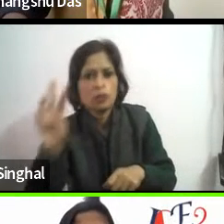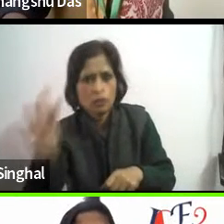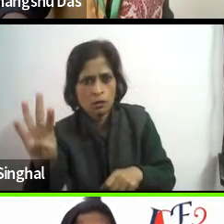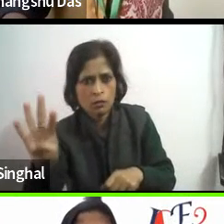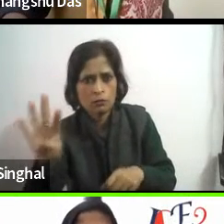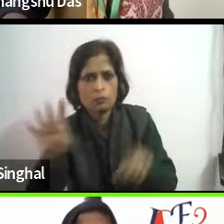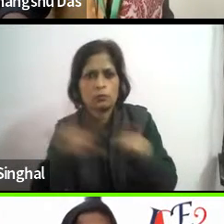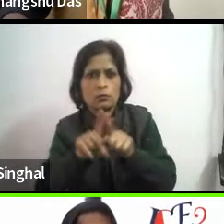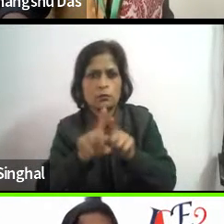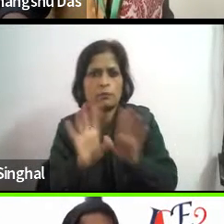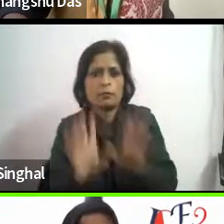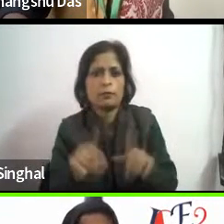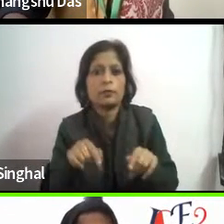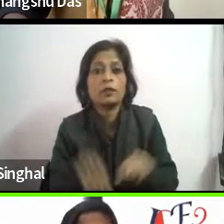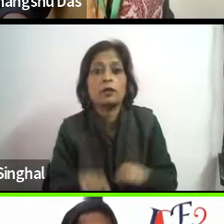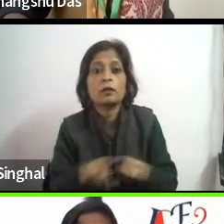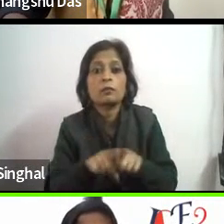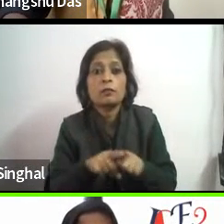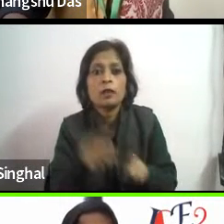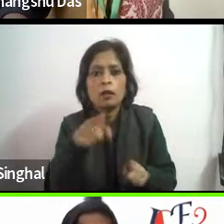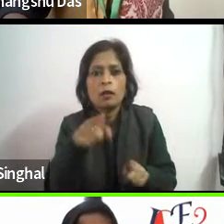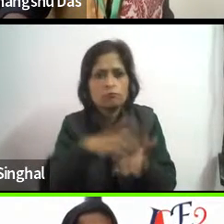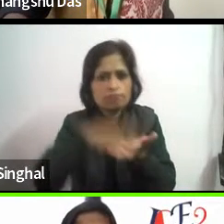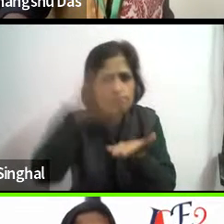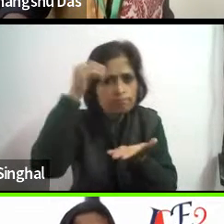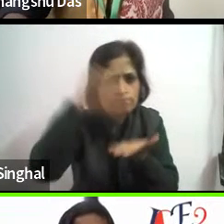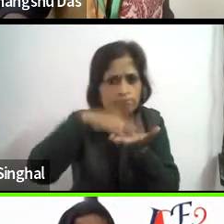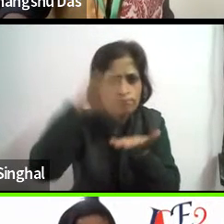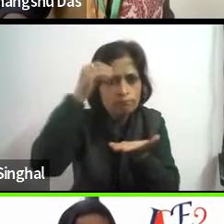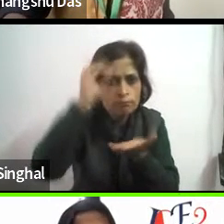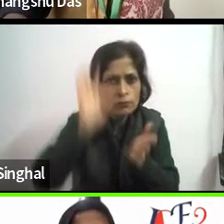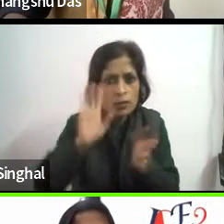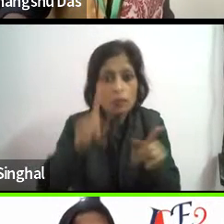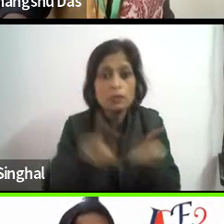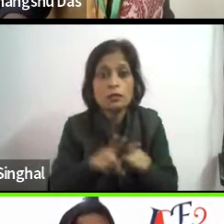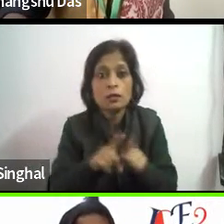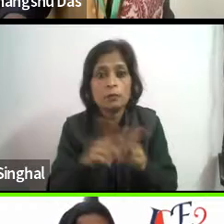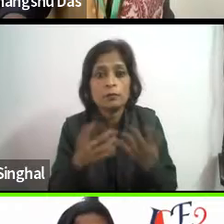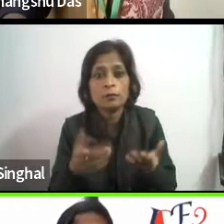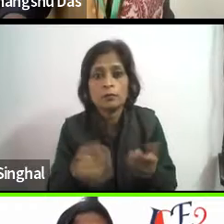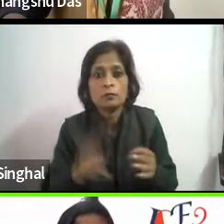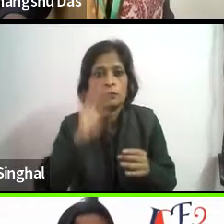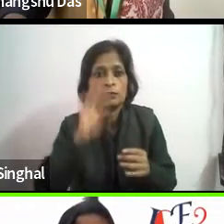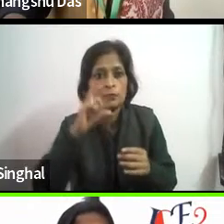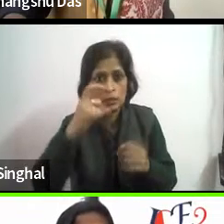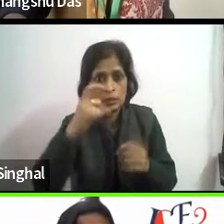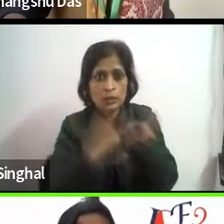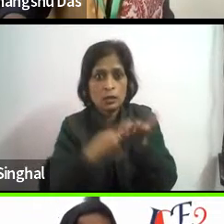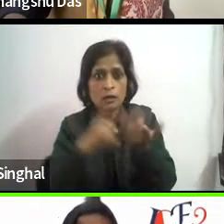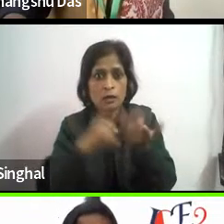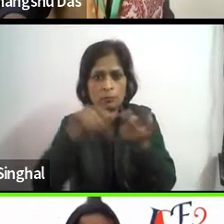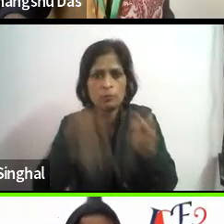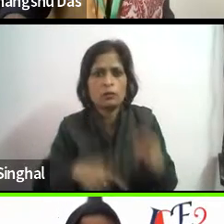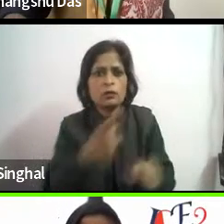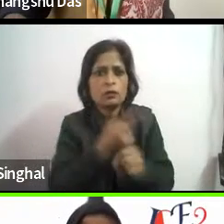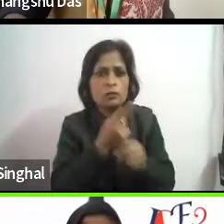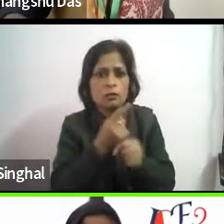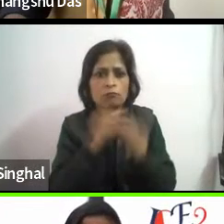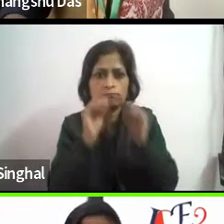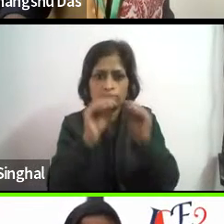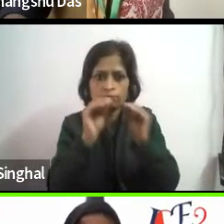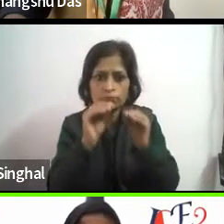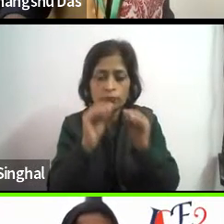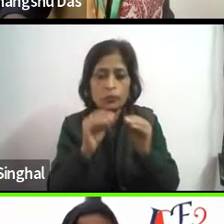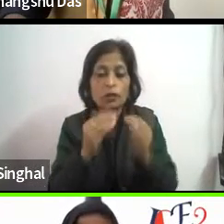to transfer these acquired skills through this teacher education program to the children with